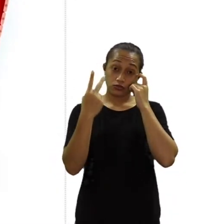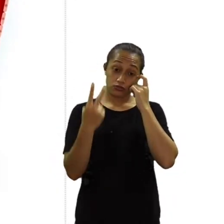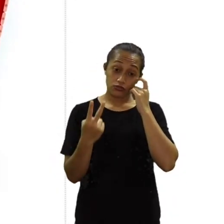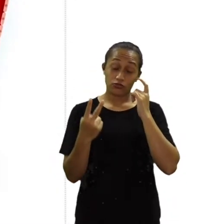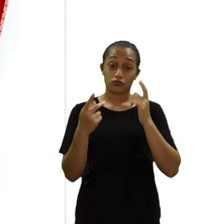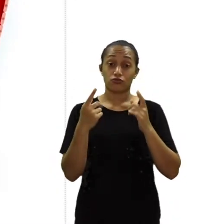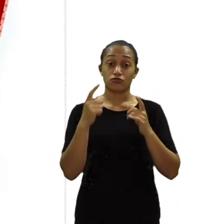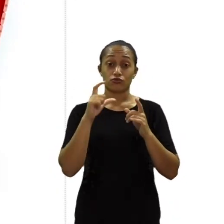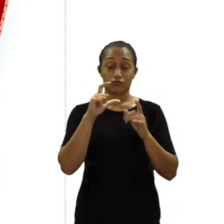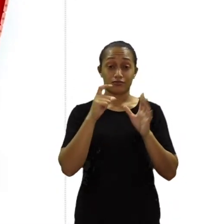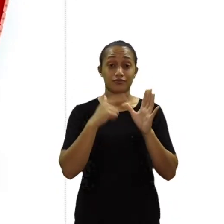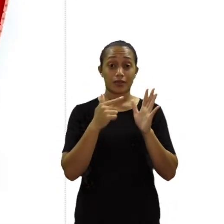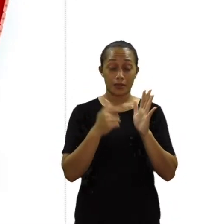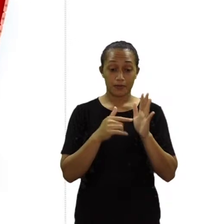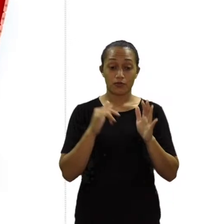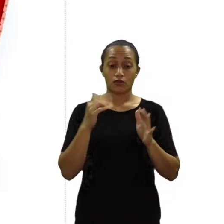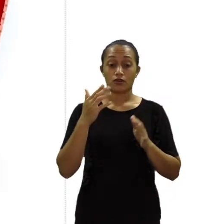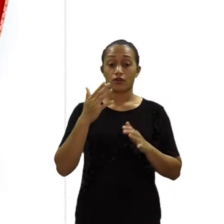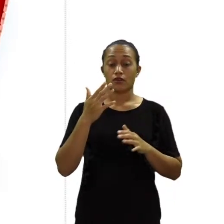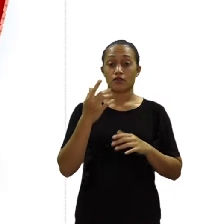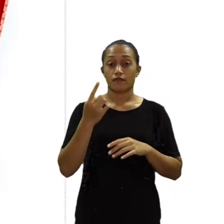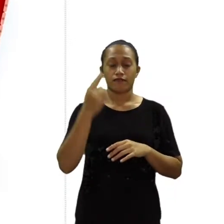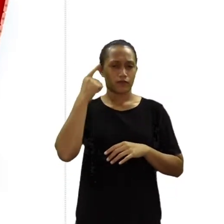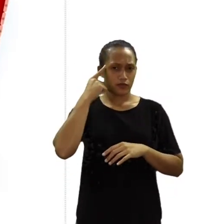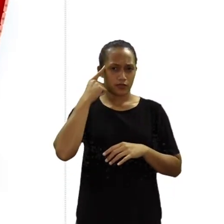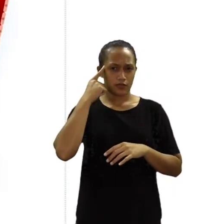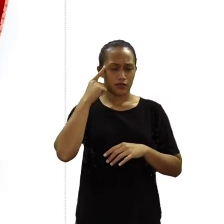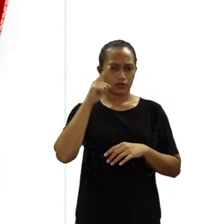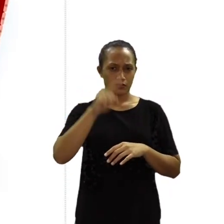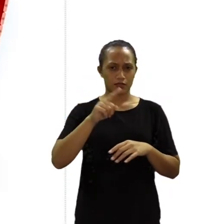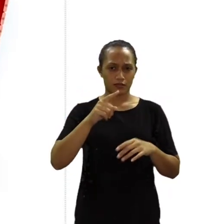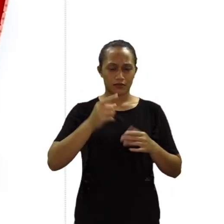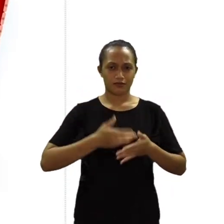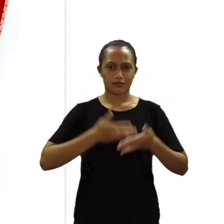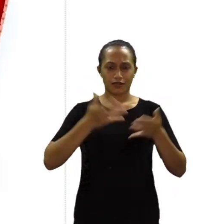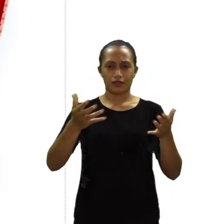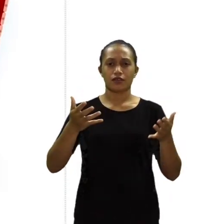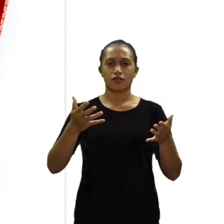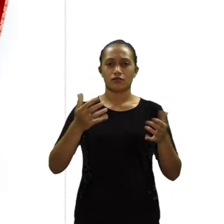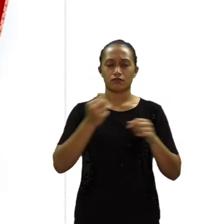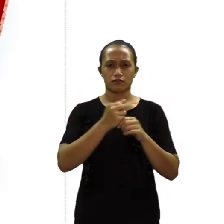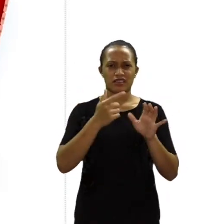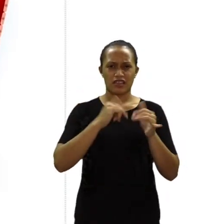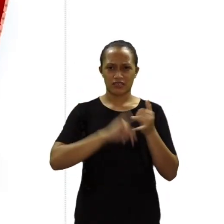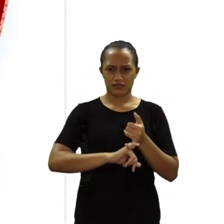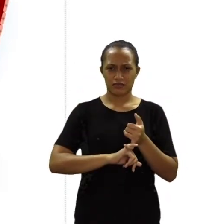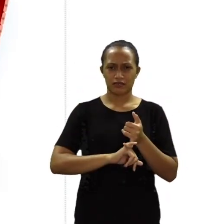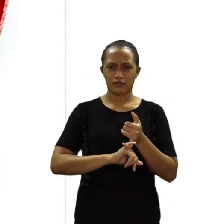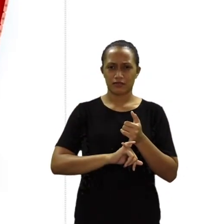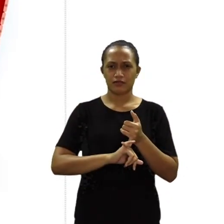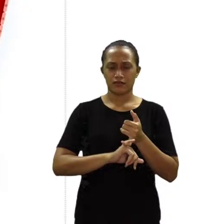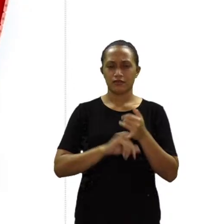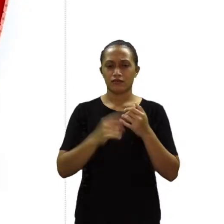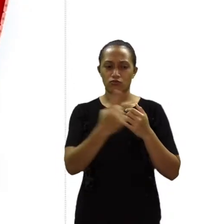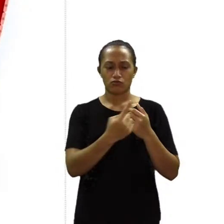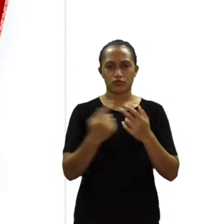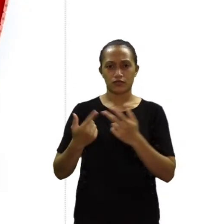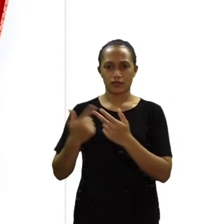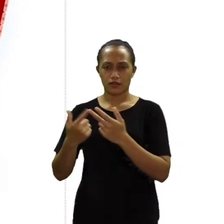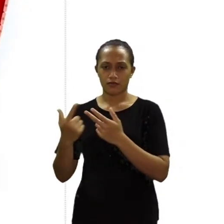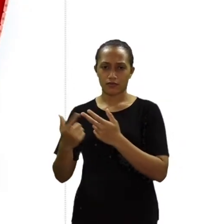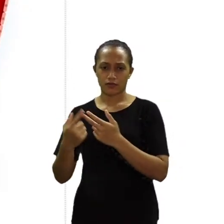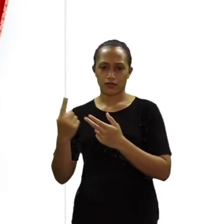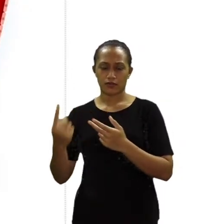alveoli and capillaries have walls which are only 1 cell thick, this allows gases to easily diffuse from one to the other.